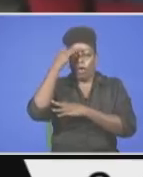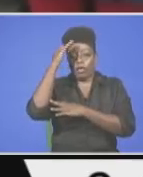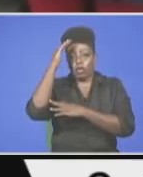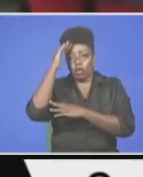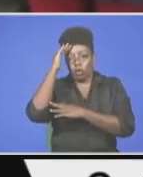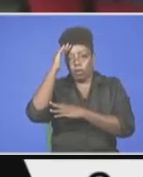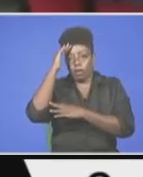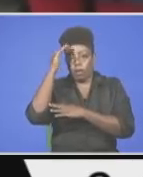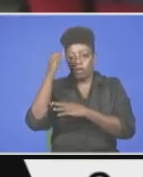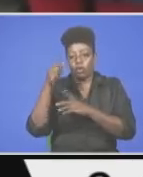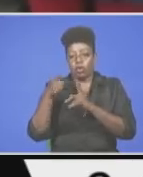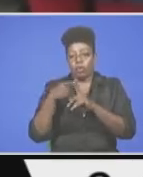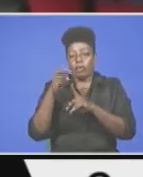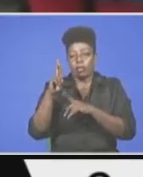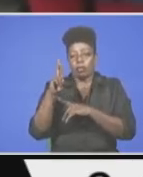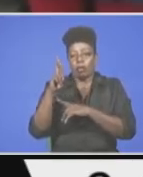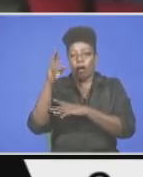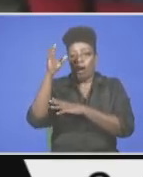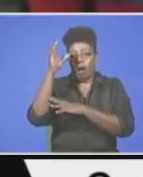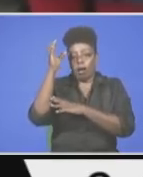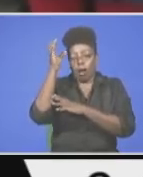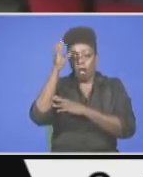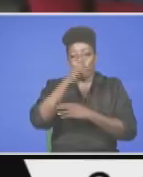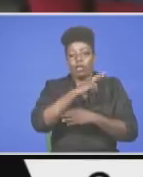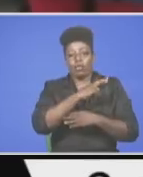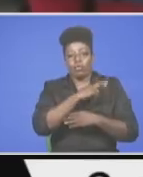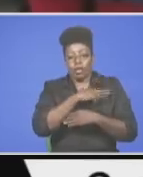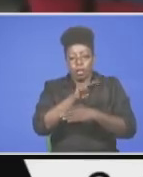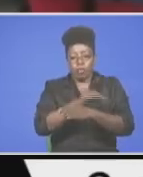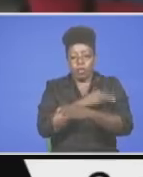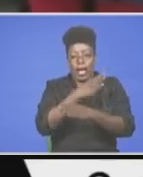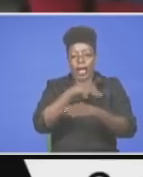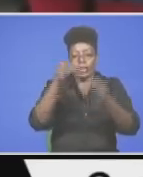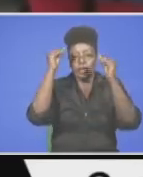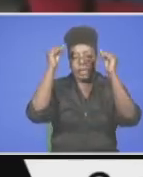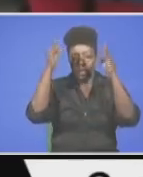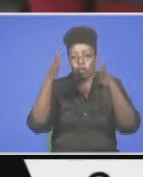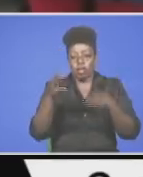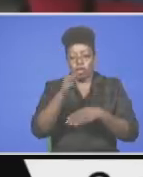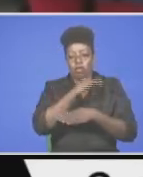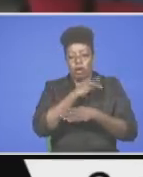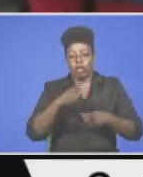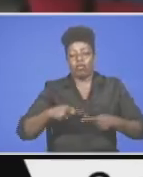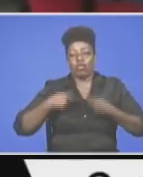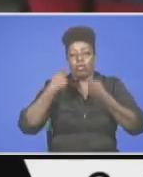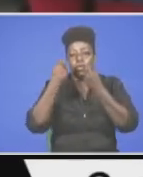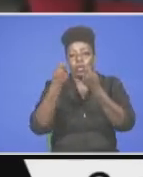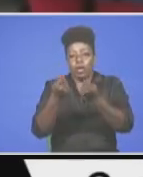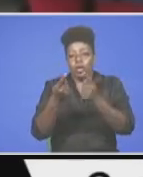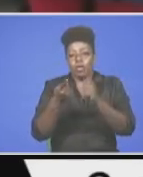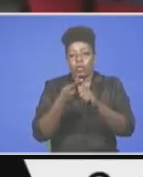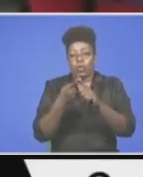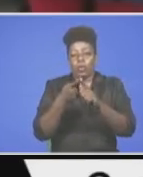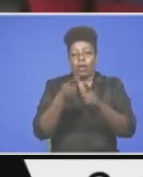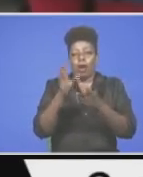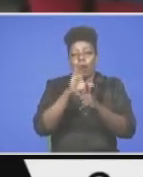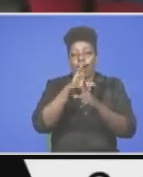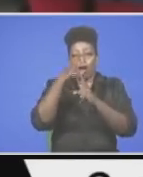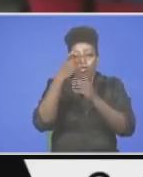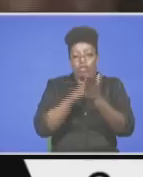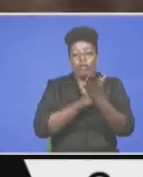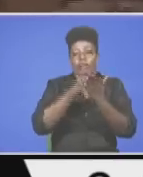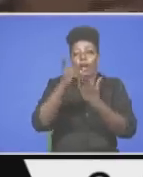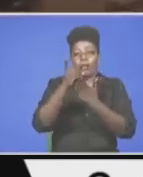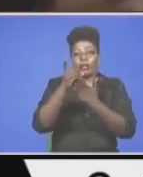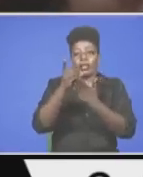Mr. Carlton Wright. A cultural and musical icon and teacher, Mrs. Wright contributed significantly to the cultural development of the